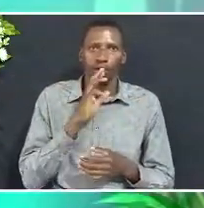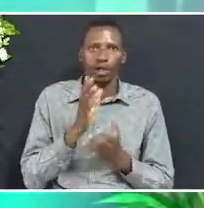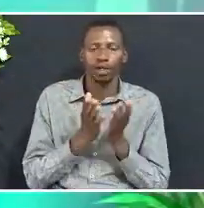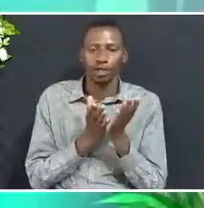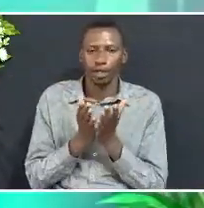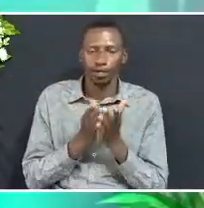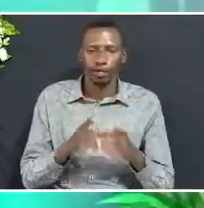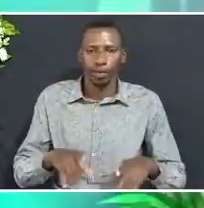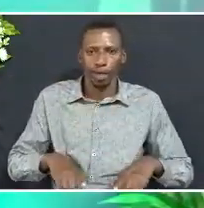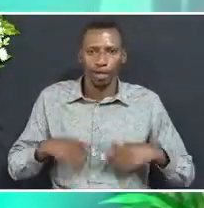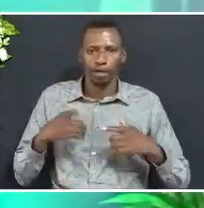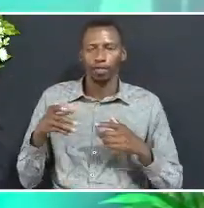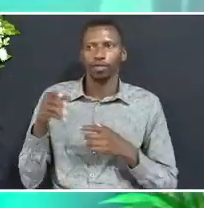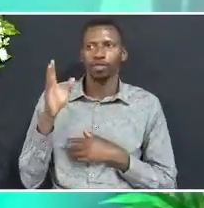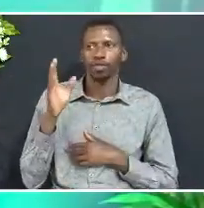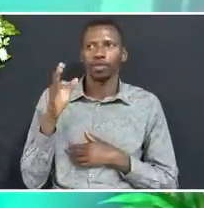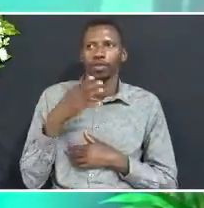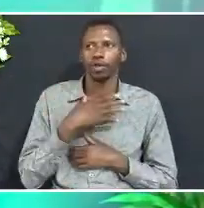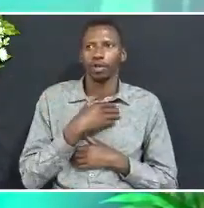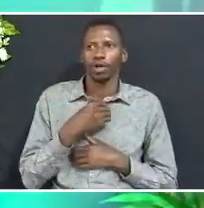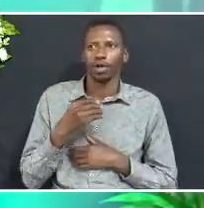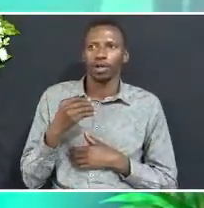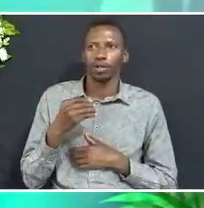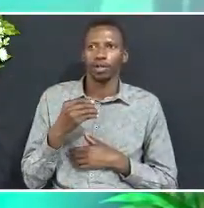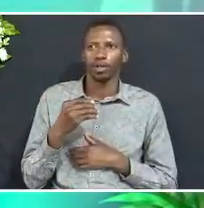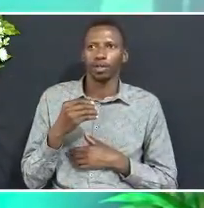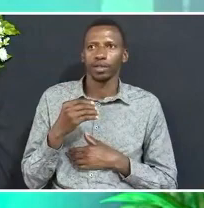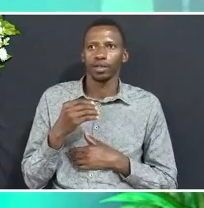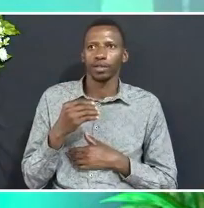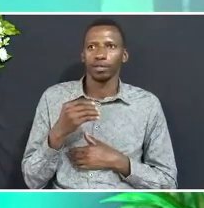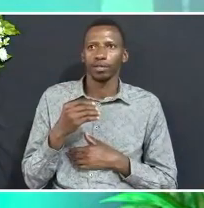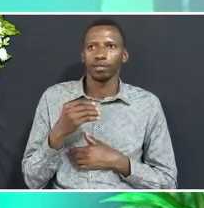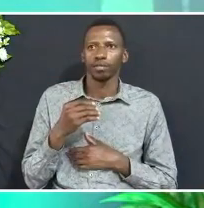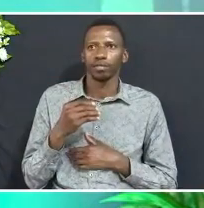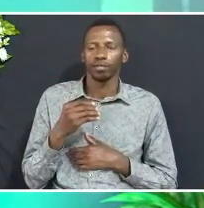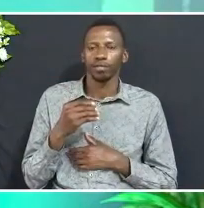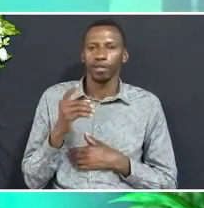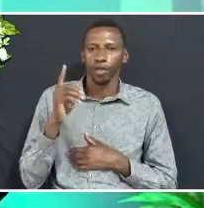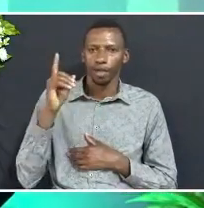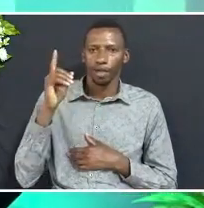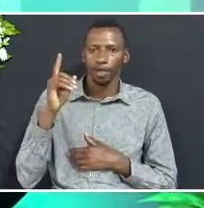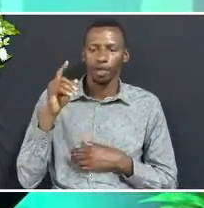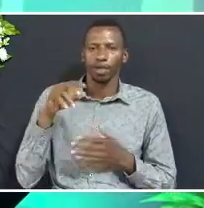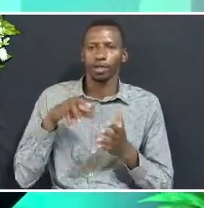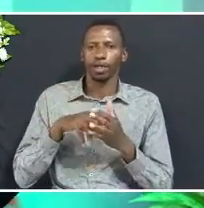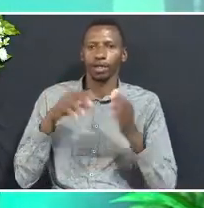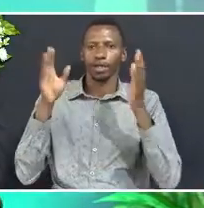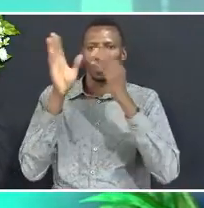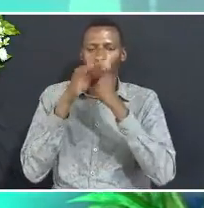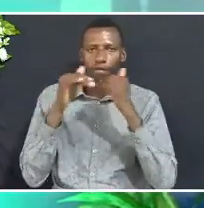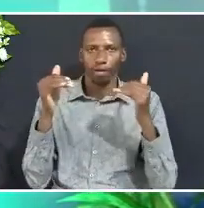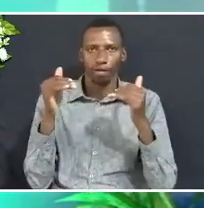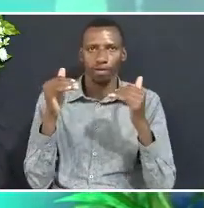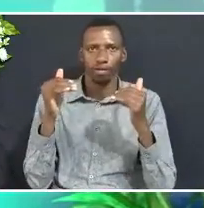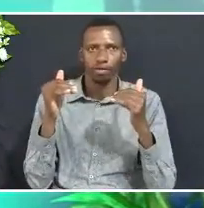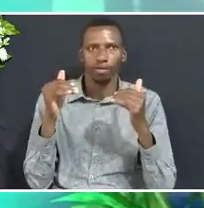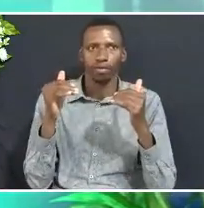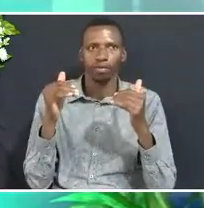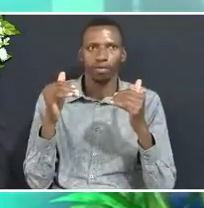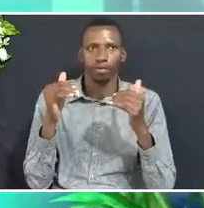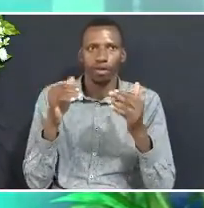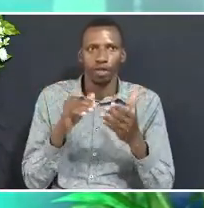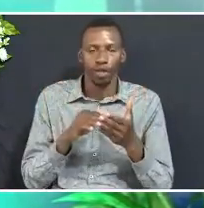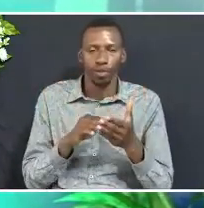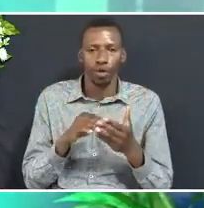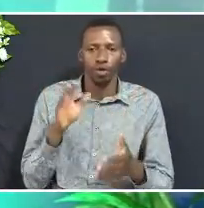a living God, and he stands in the heavenly realms of the heavenly courts, the